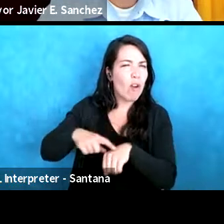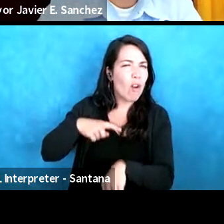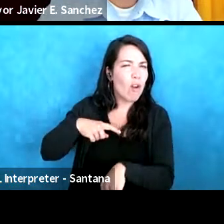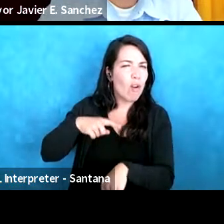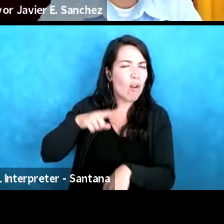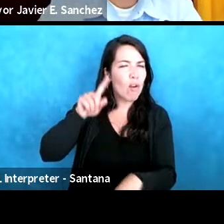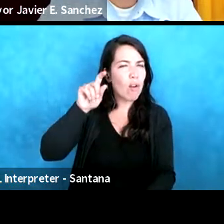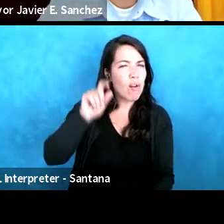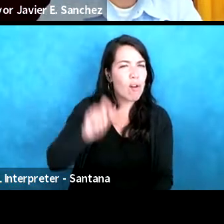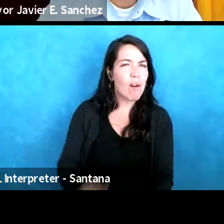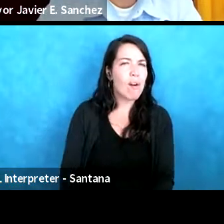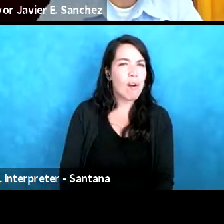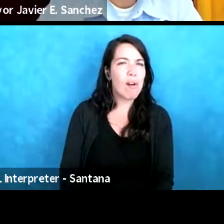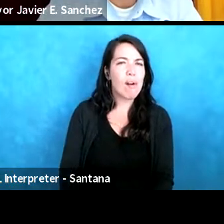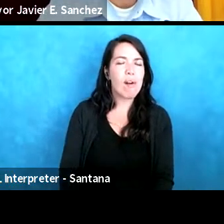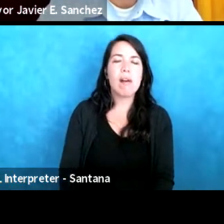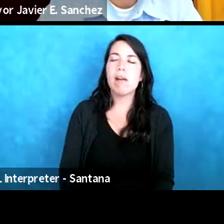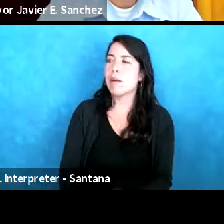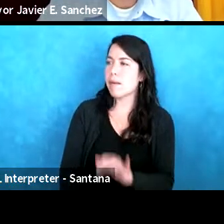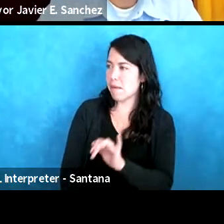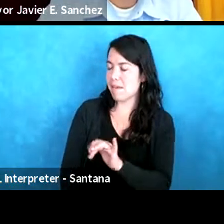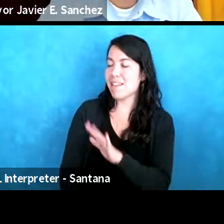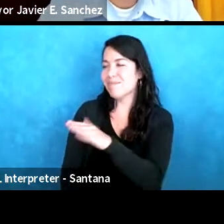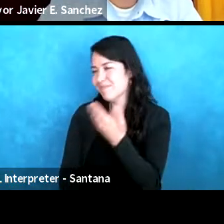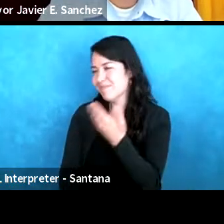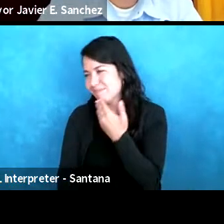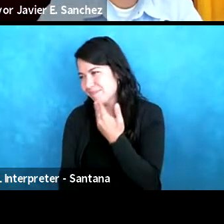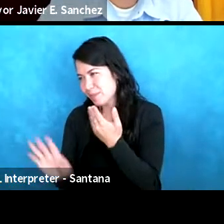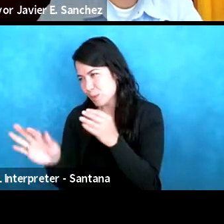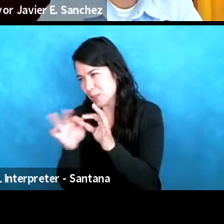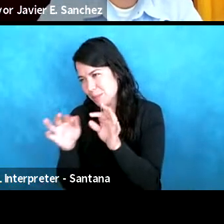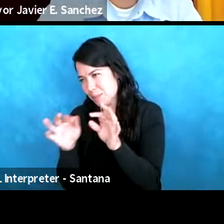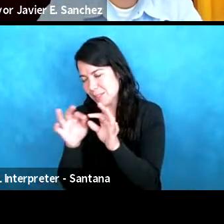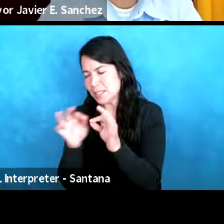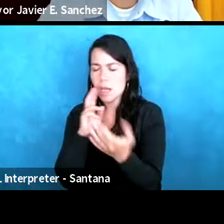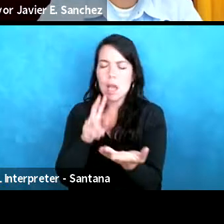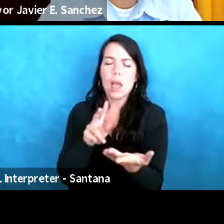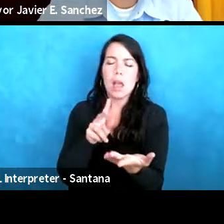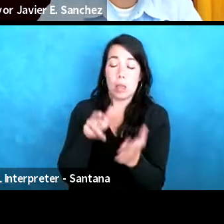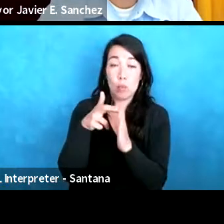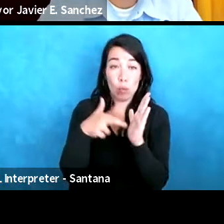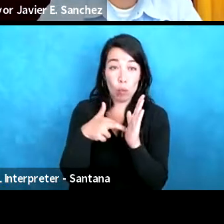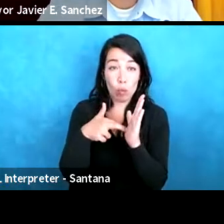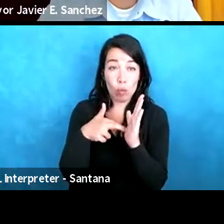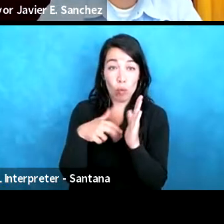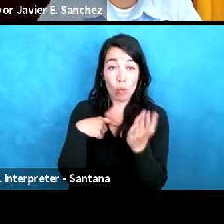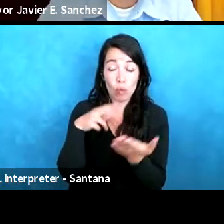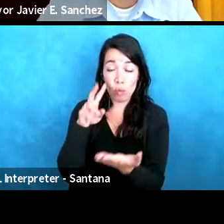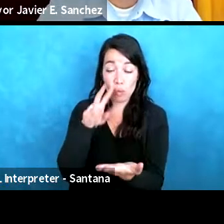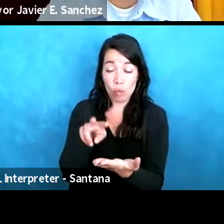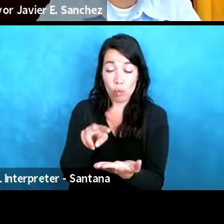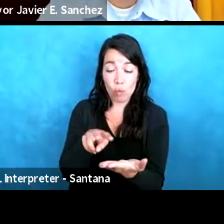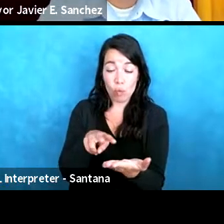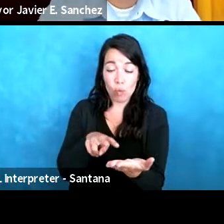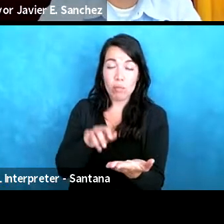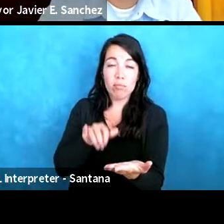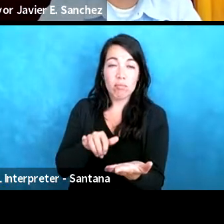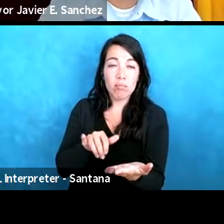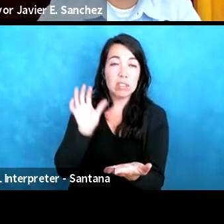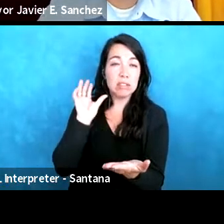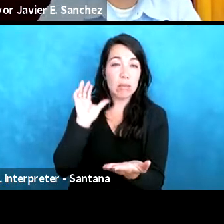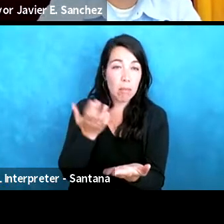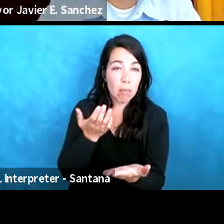As I read the rule, Counselor, and thank you for your comments. As I read the rule